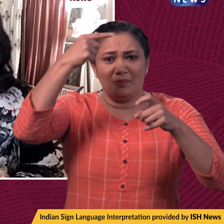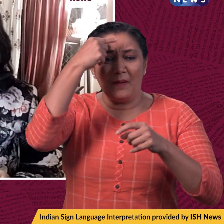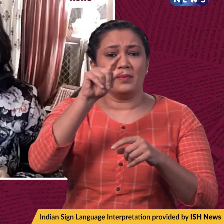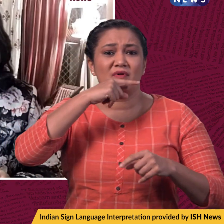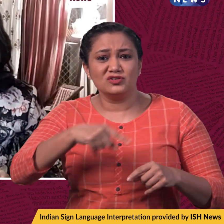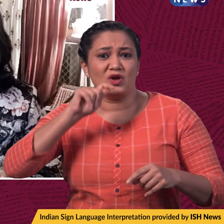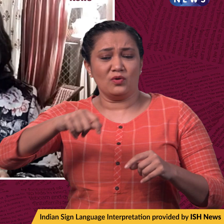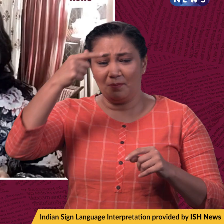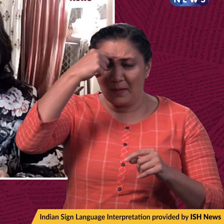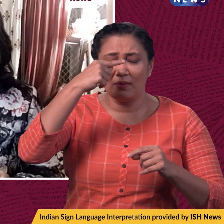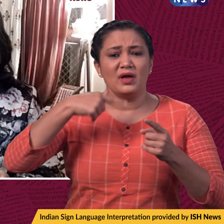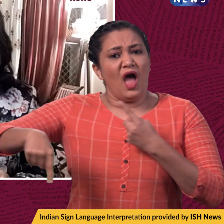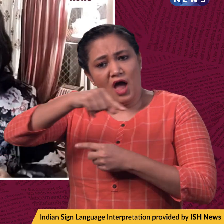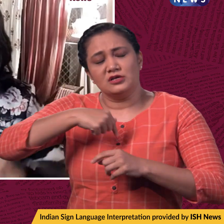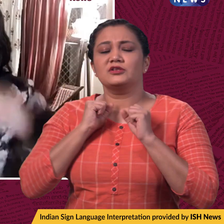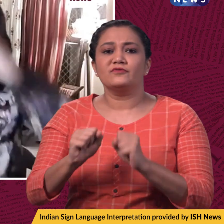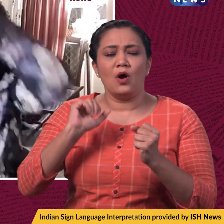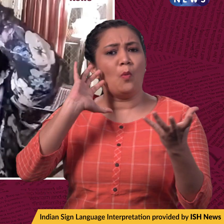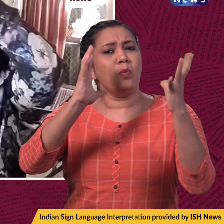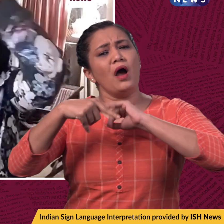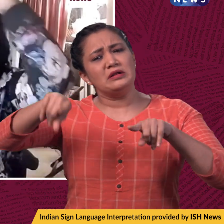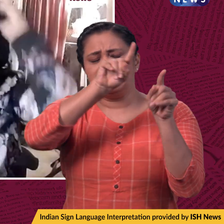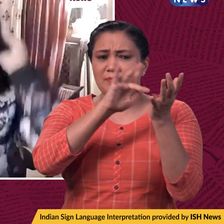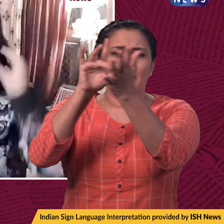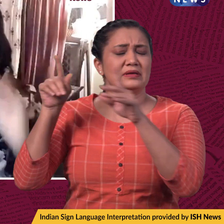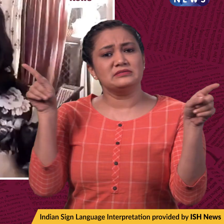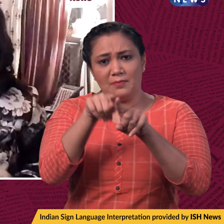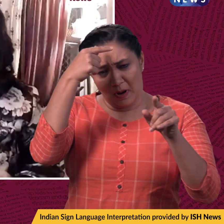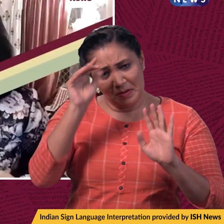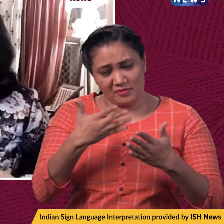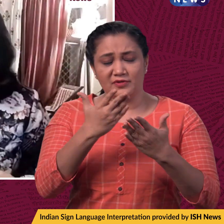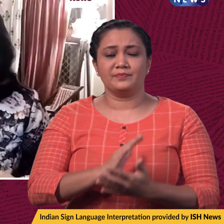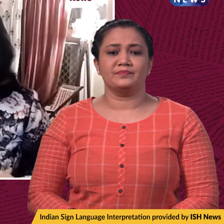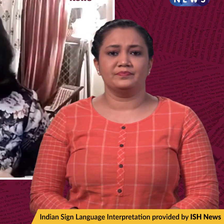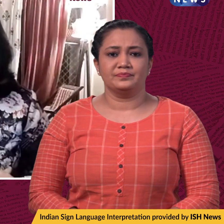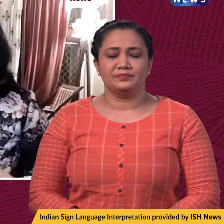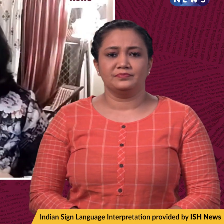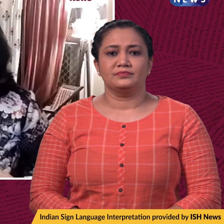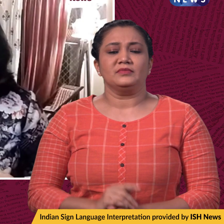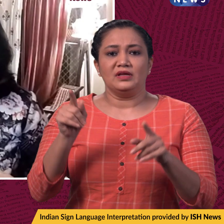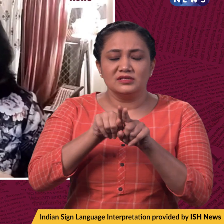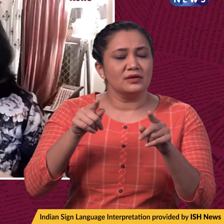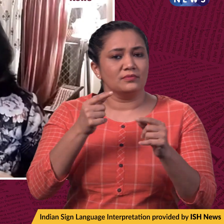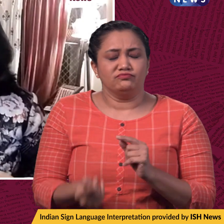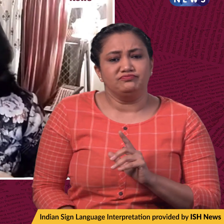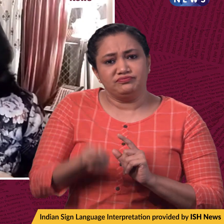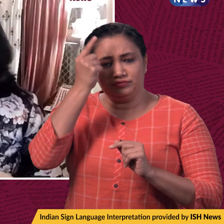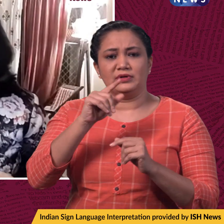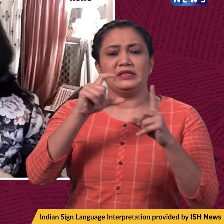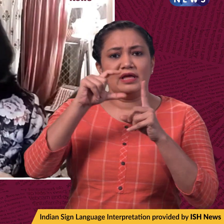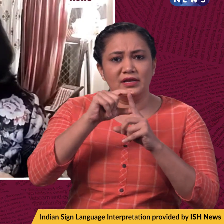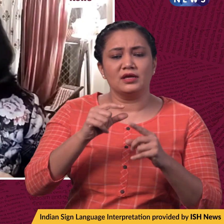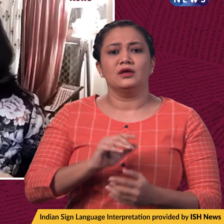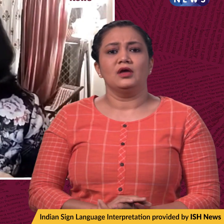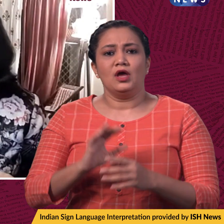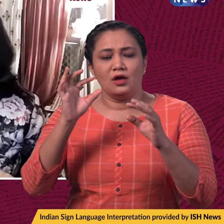The Russia-Ukraine war has affected the entire world." End quote. In the meantime, CNG prices have witnessed a steep hike